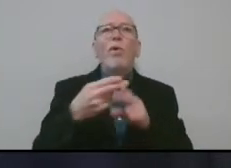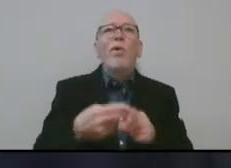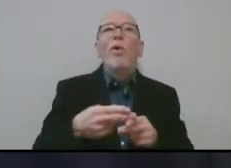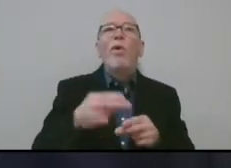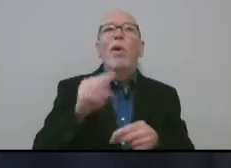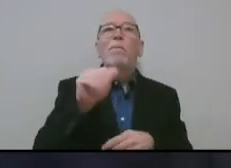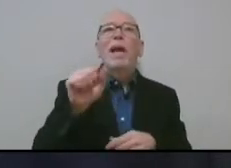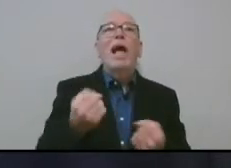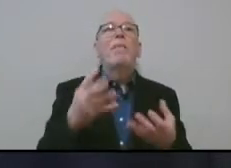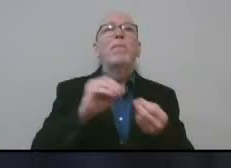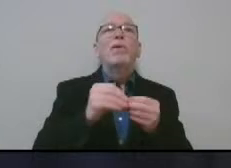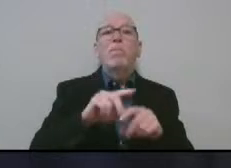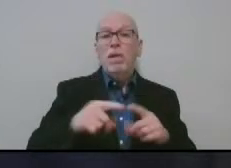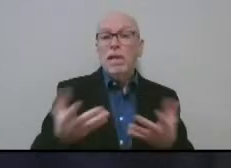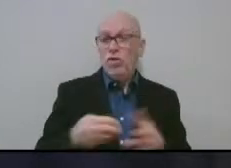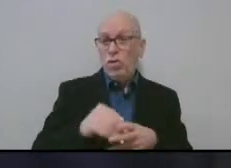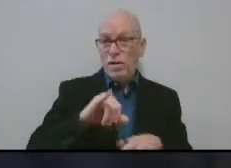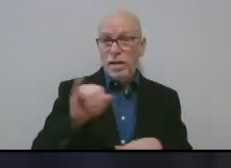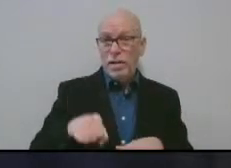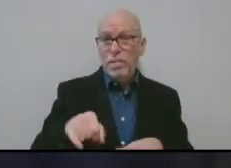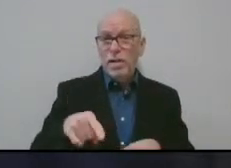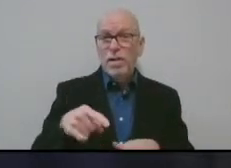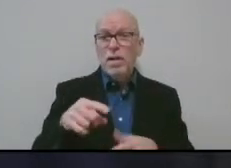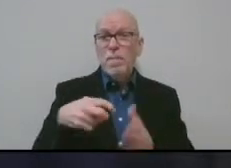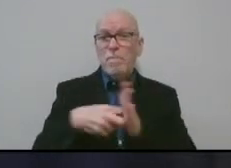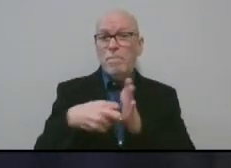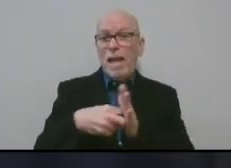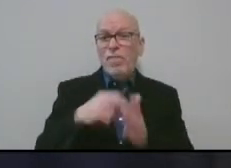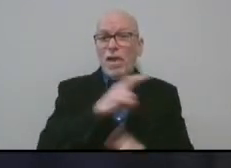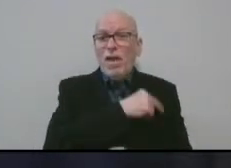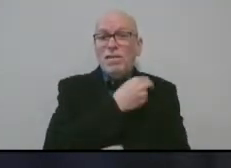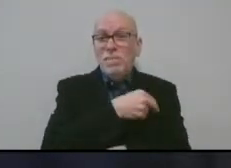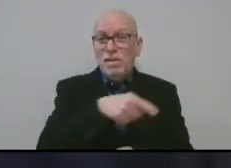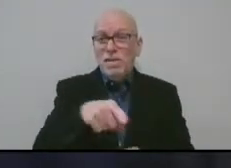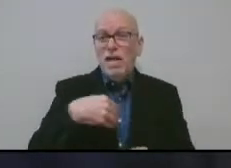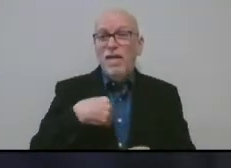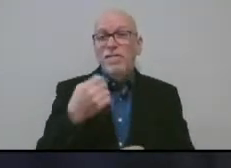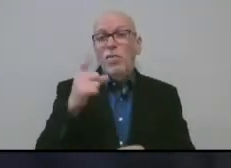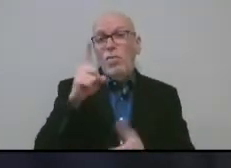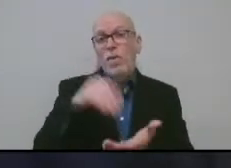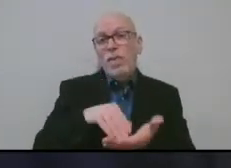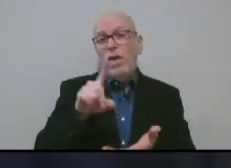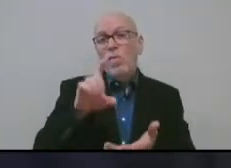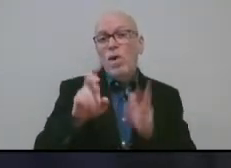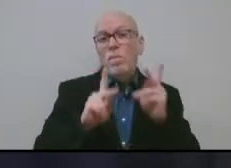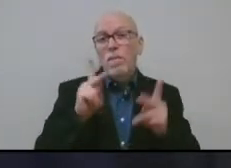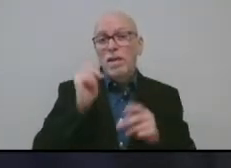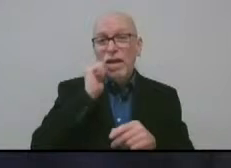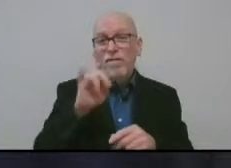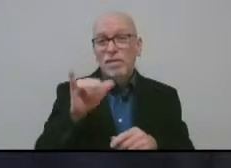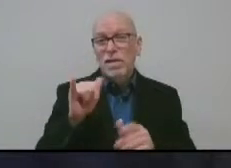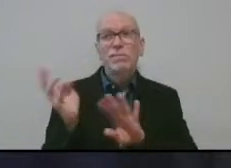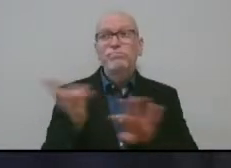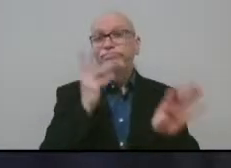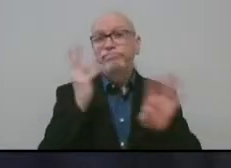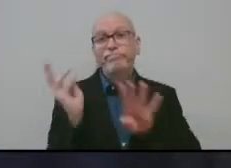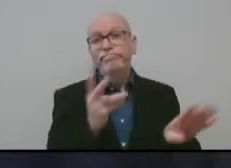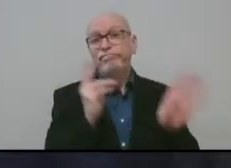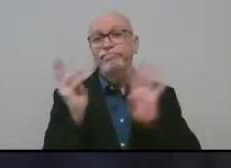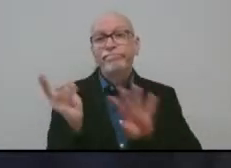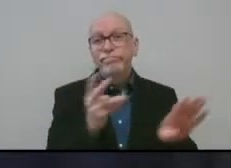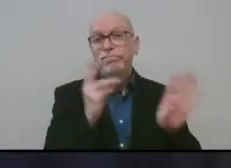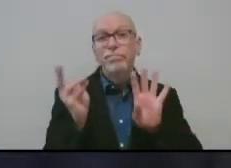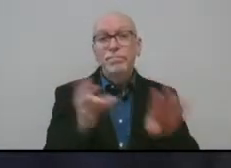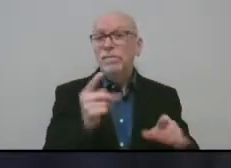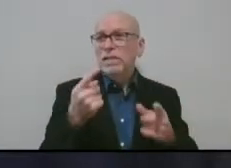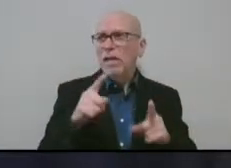but right here in Indianapolis, Methodist is putting through 1,100 people a day. I mean, that's all they're doing, patient after patient after patient. And that's happening all